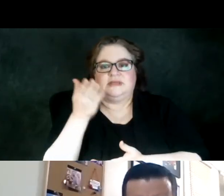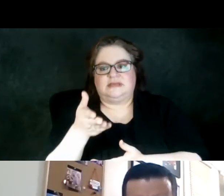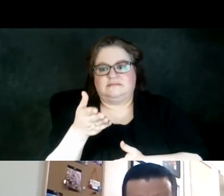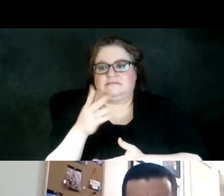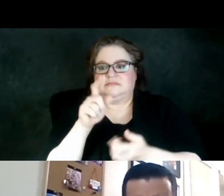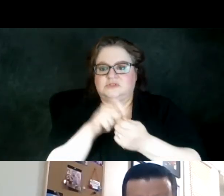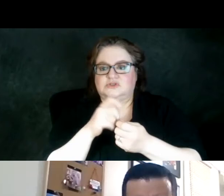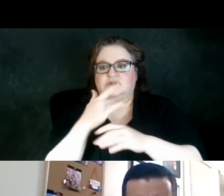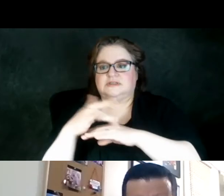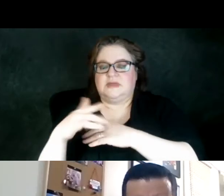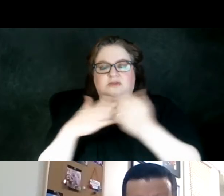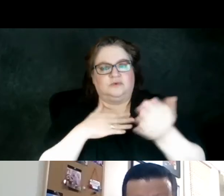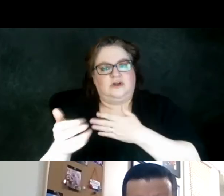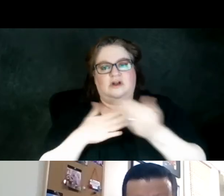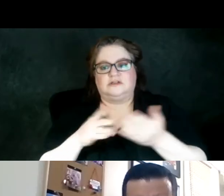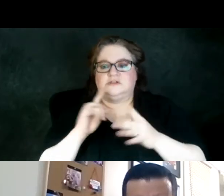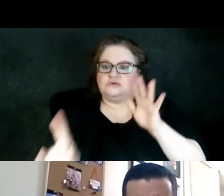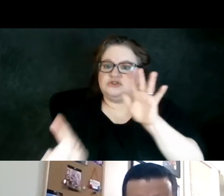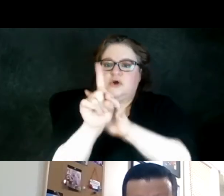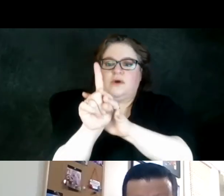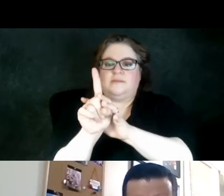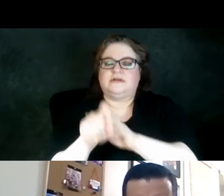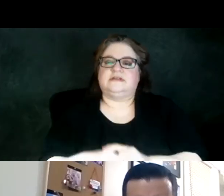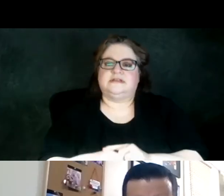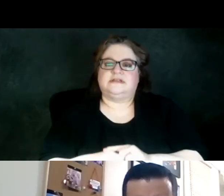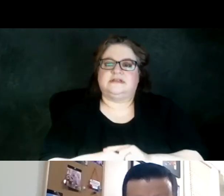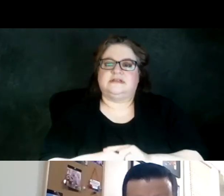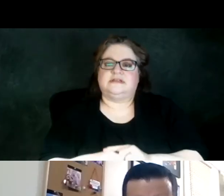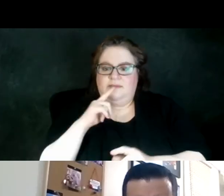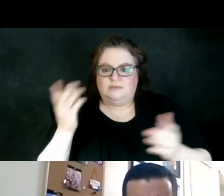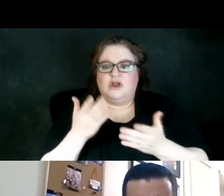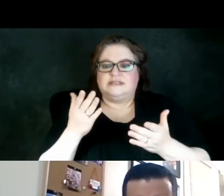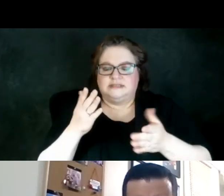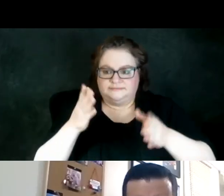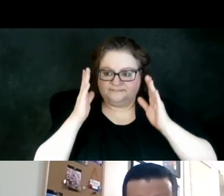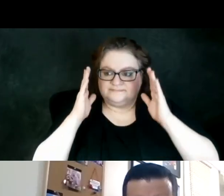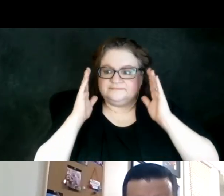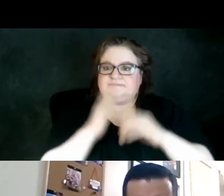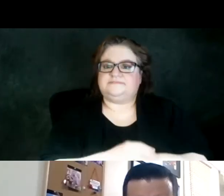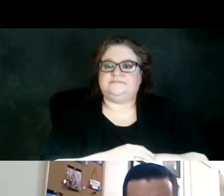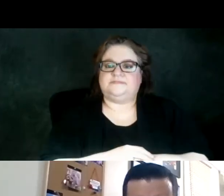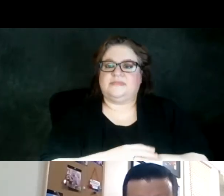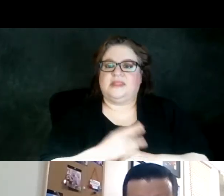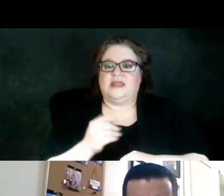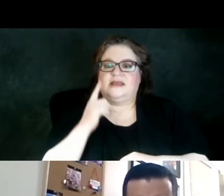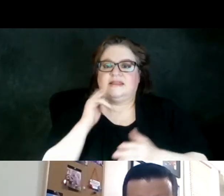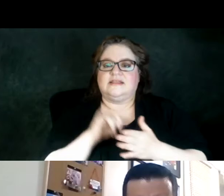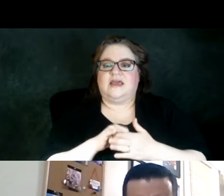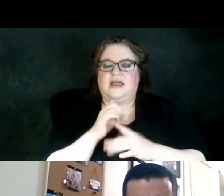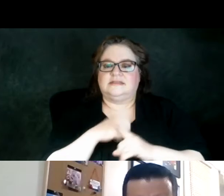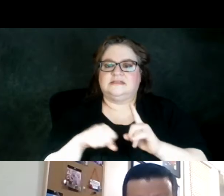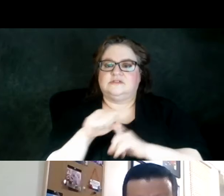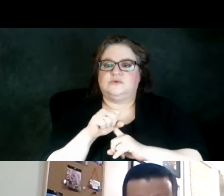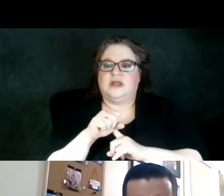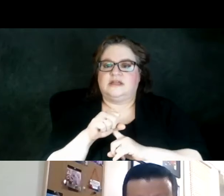spaces regardless. So show up and be present. And I think that situation,